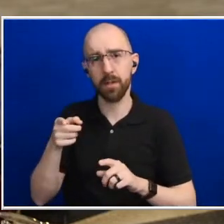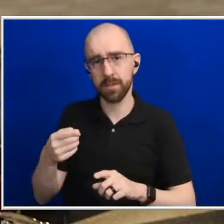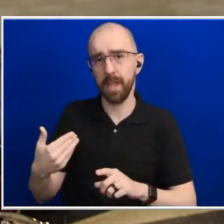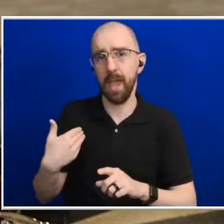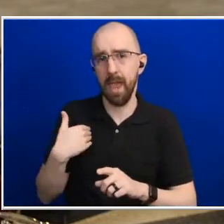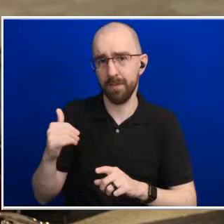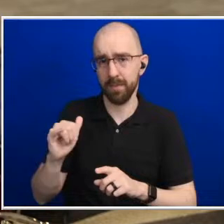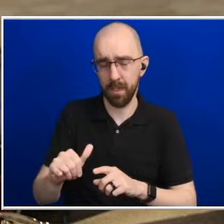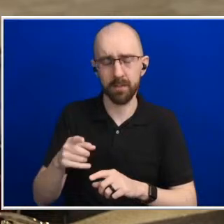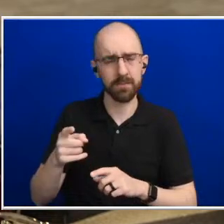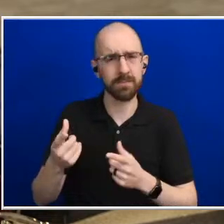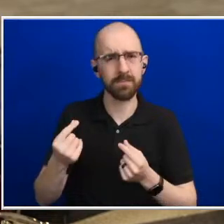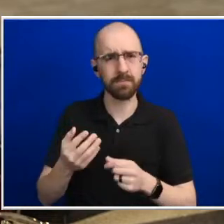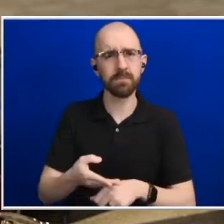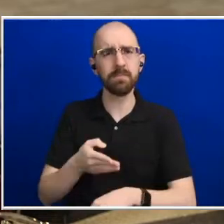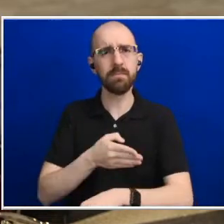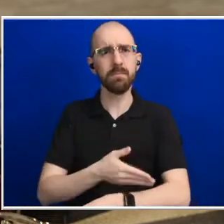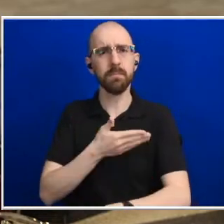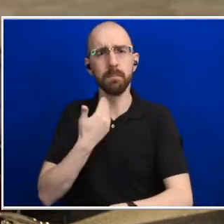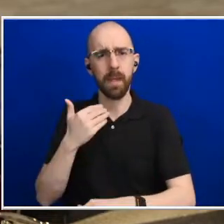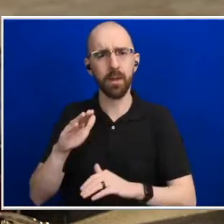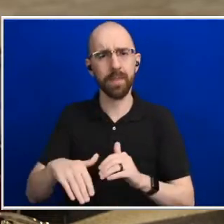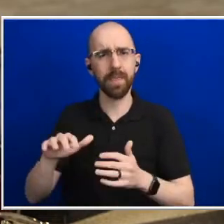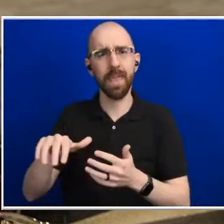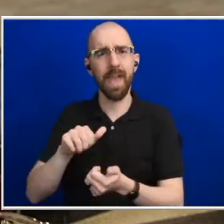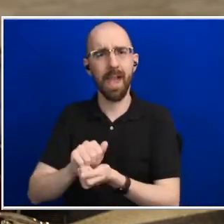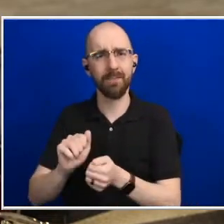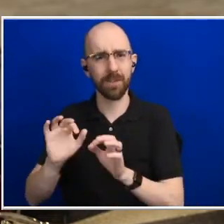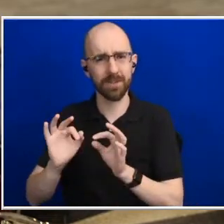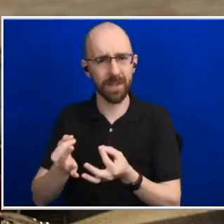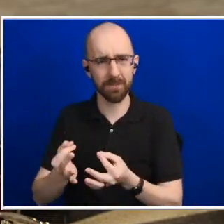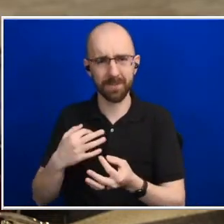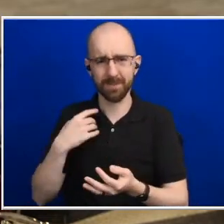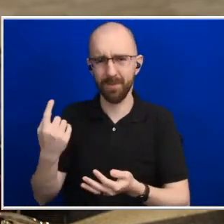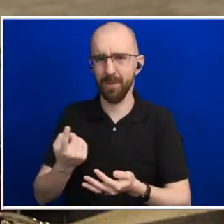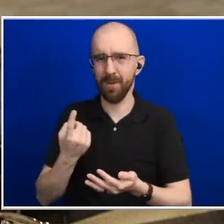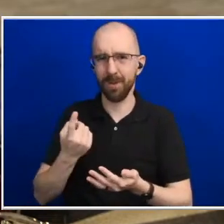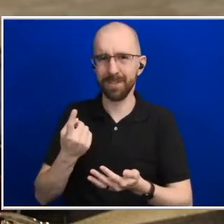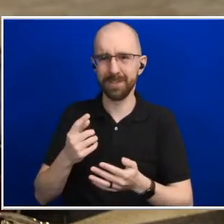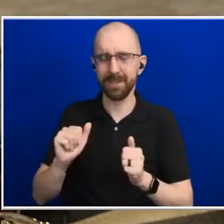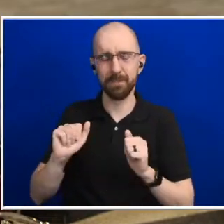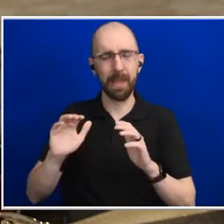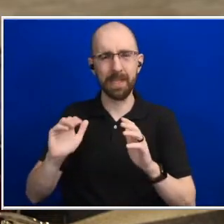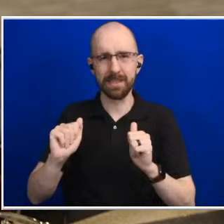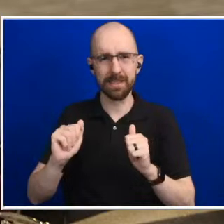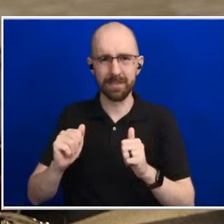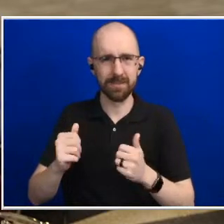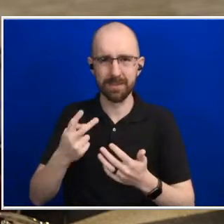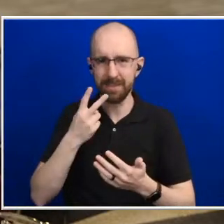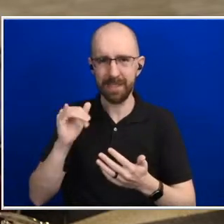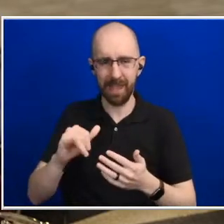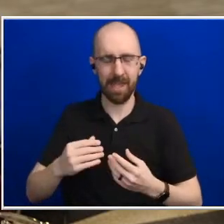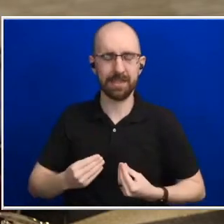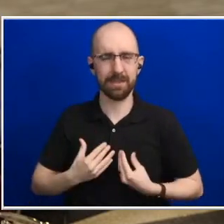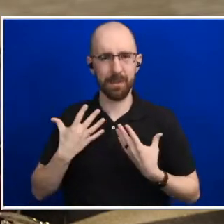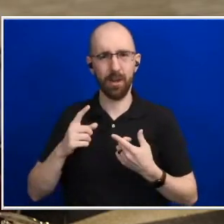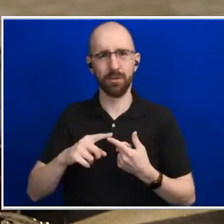much better than the average family. And it's always challenging. It's always amazing and inspiring to me to see that.